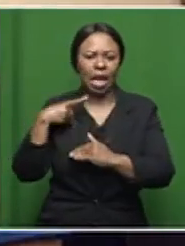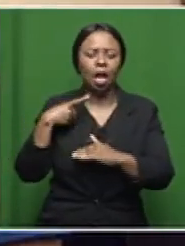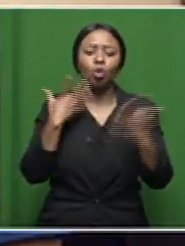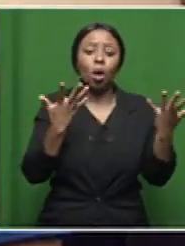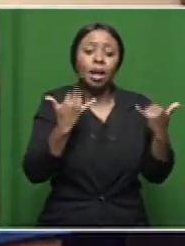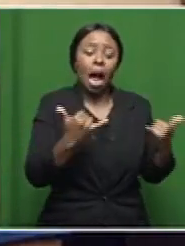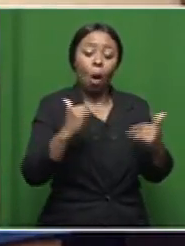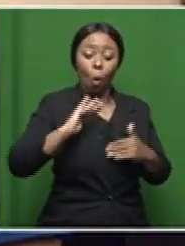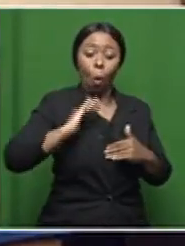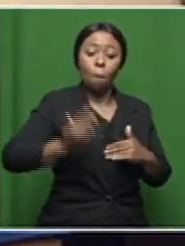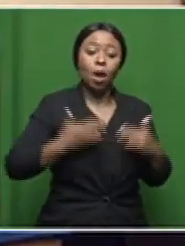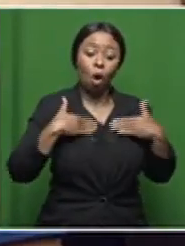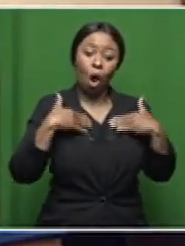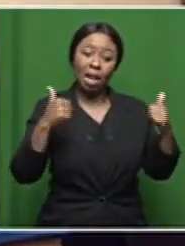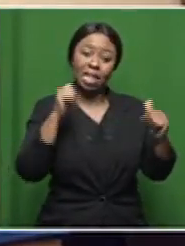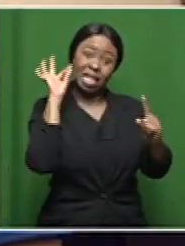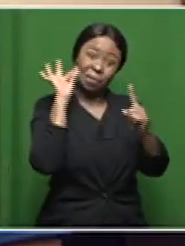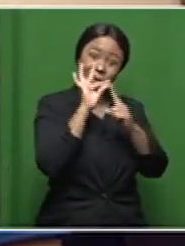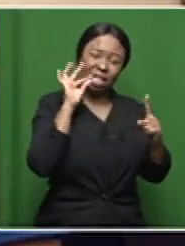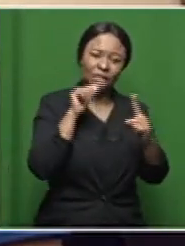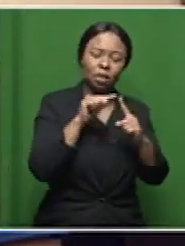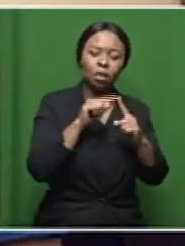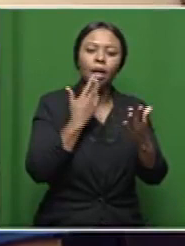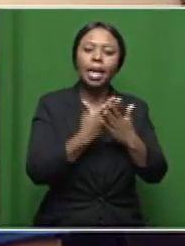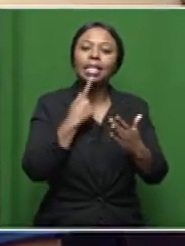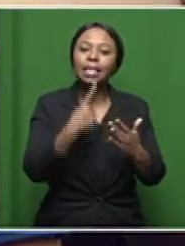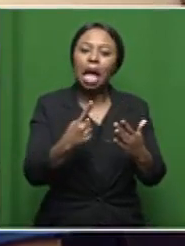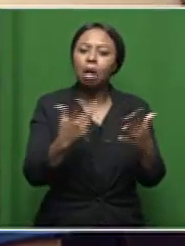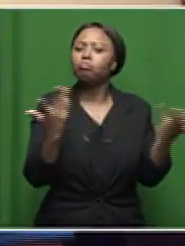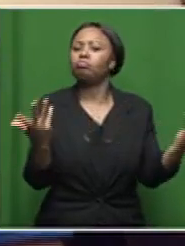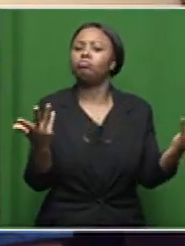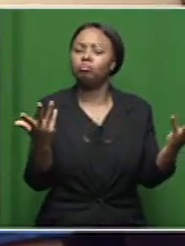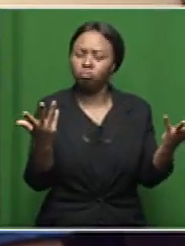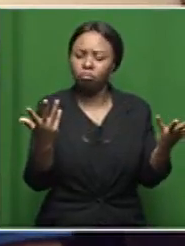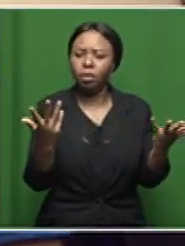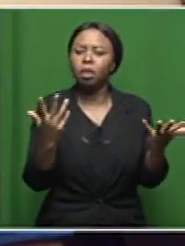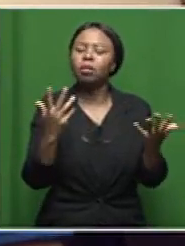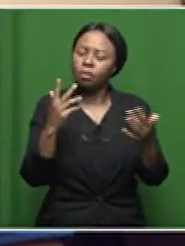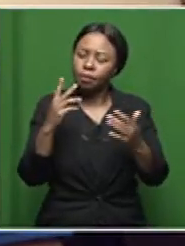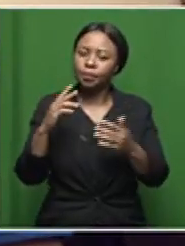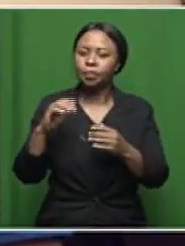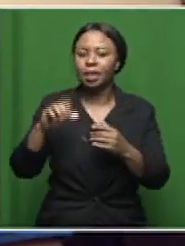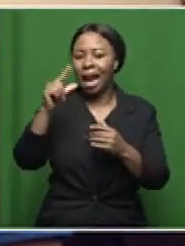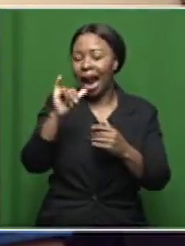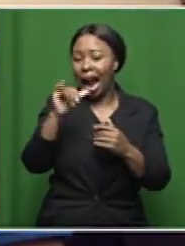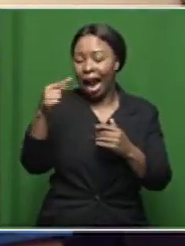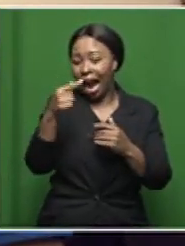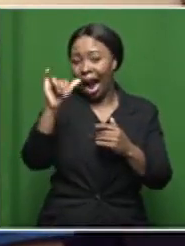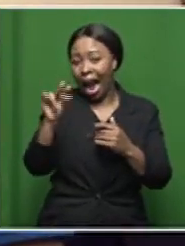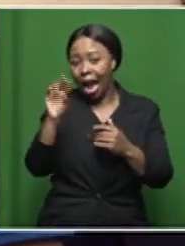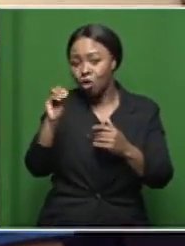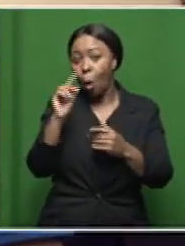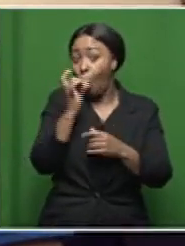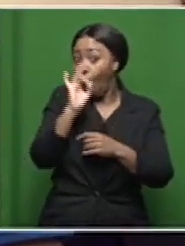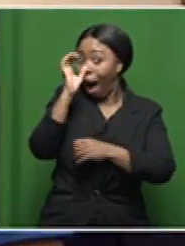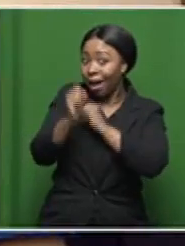women's health in particular, then we would then say at least ladies they must visit their gynae at least once a year. And this